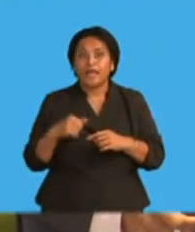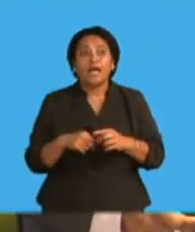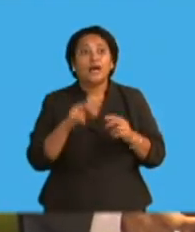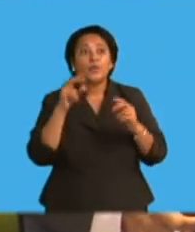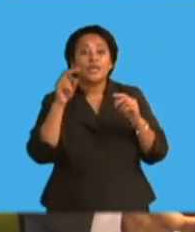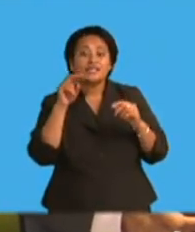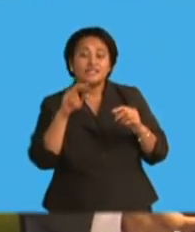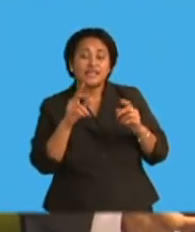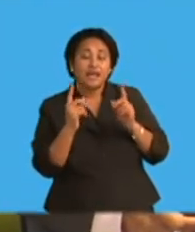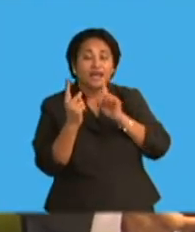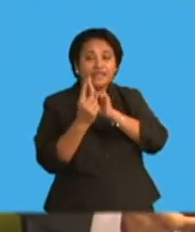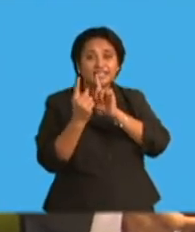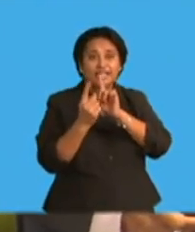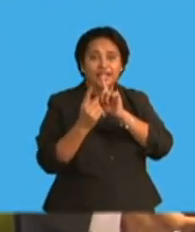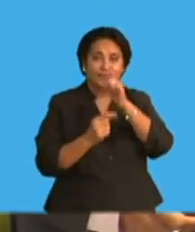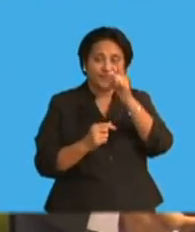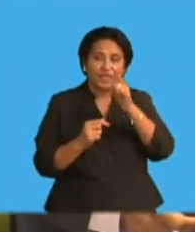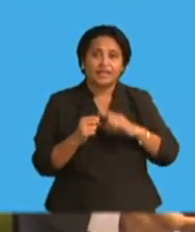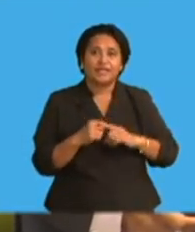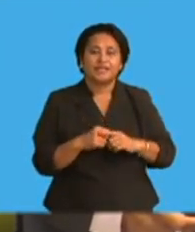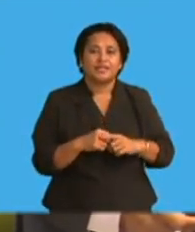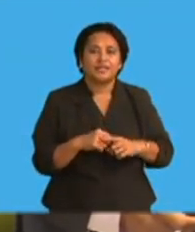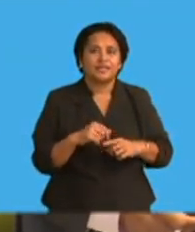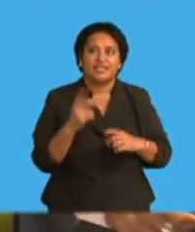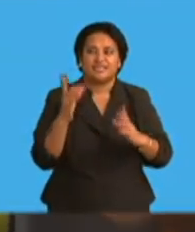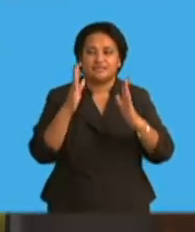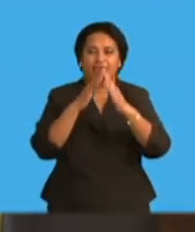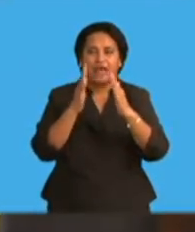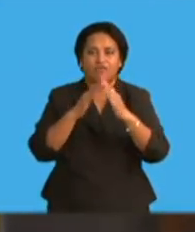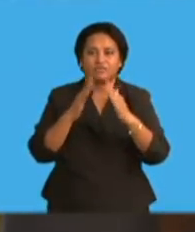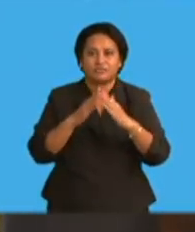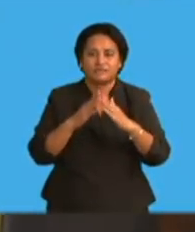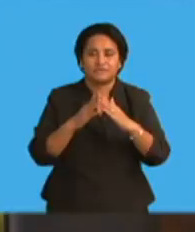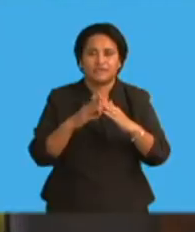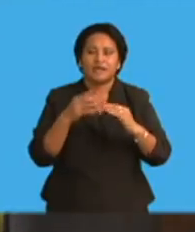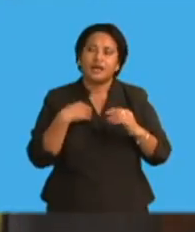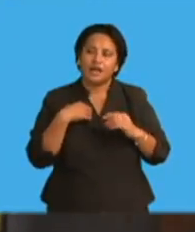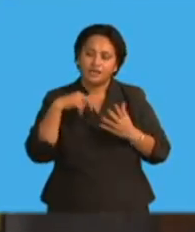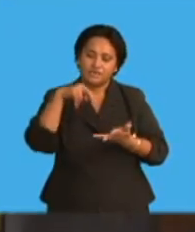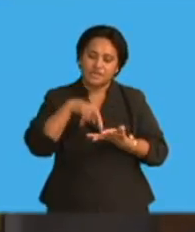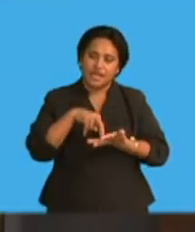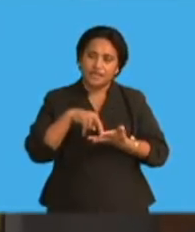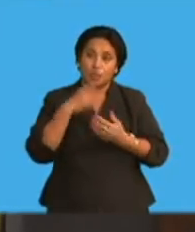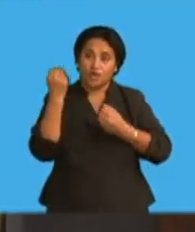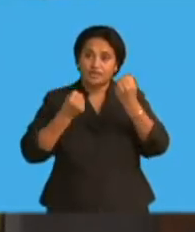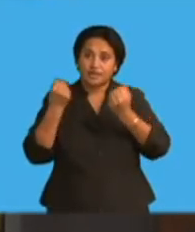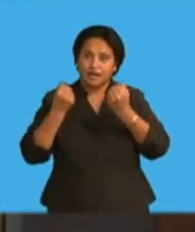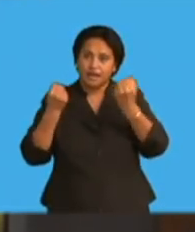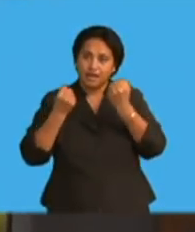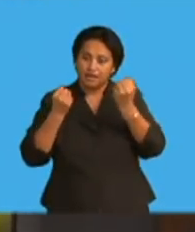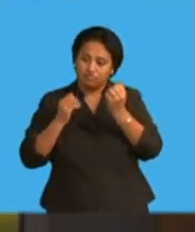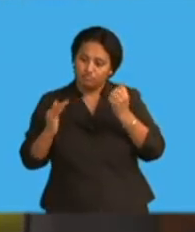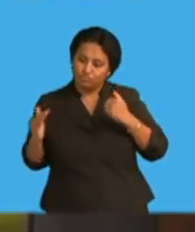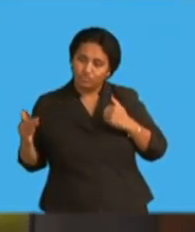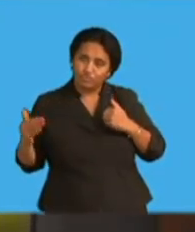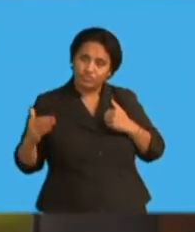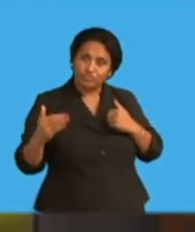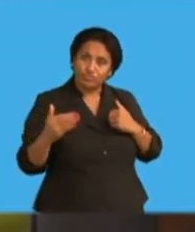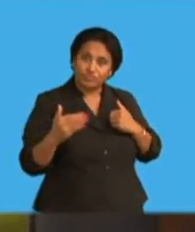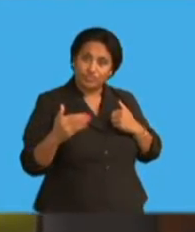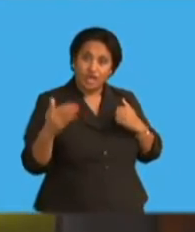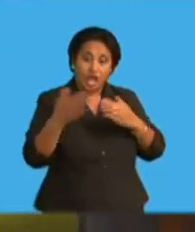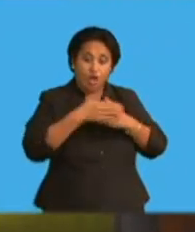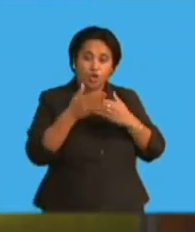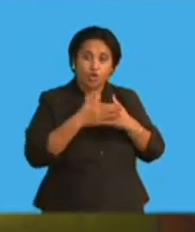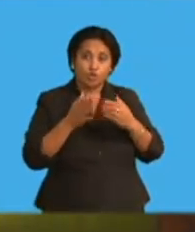Genève, near the one of the buildings there. A car came around the corner and the door opened